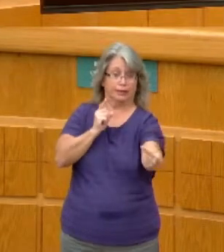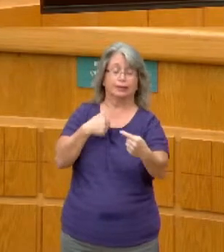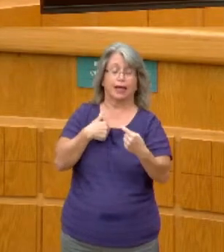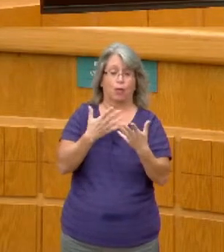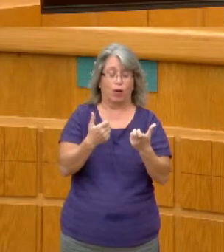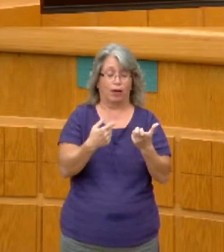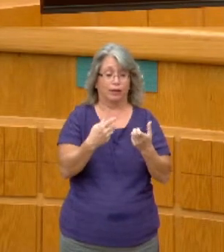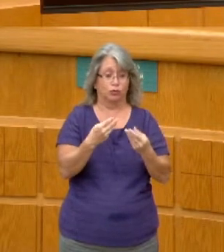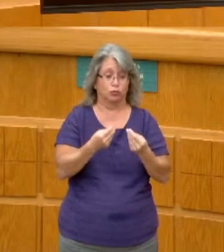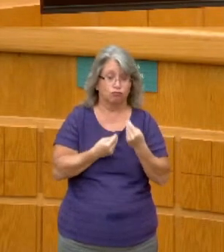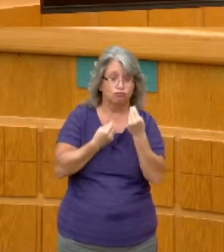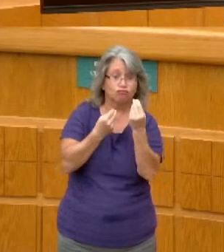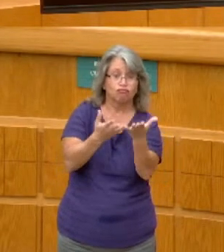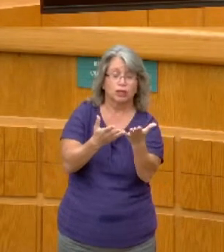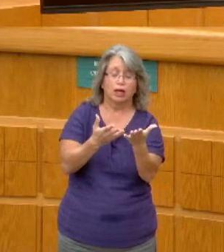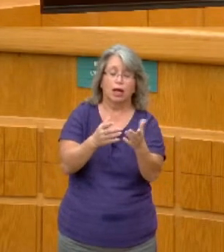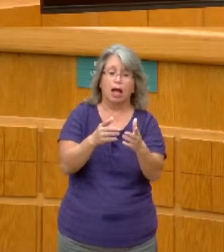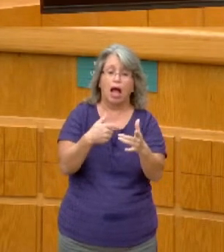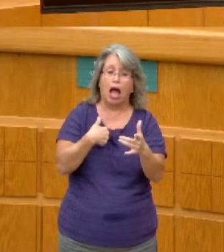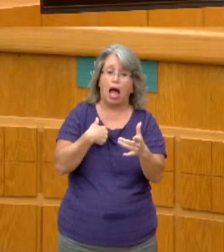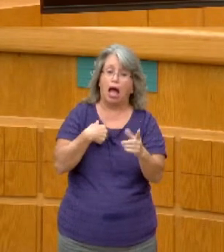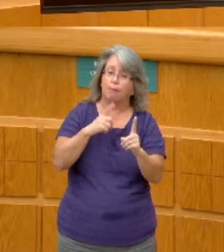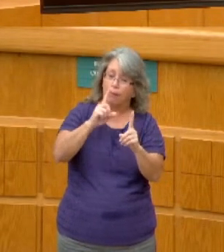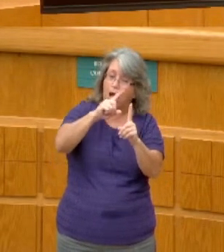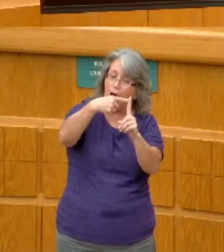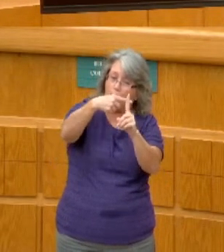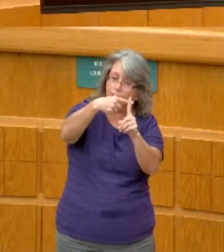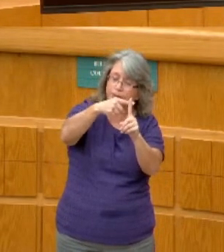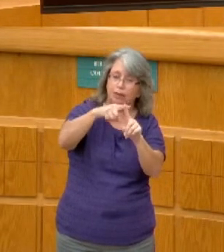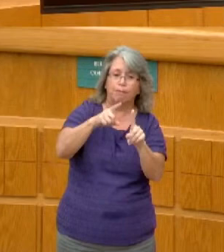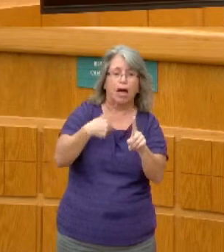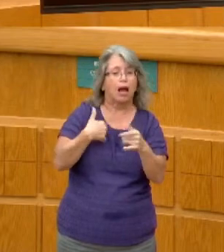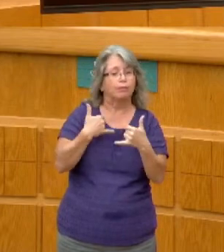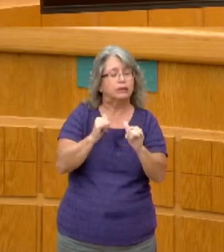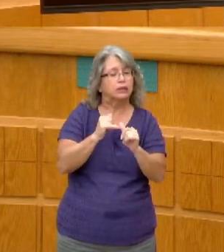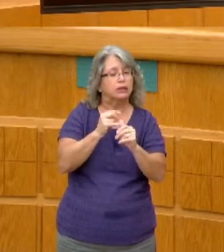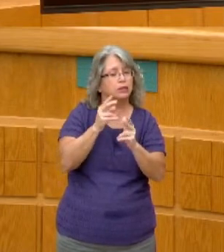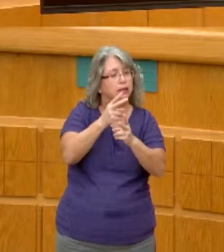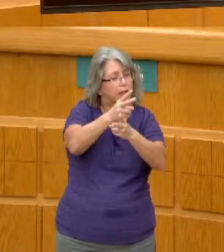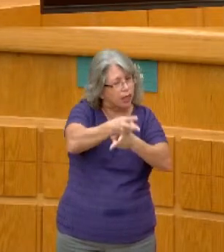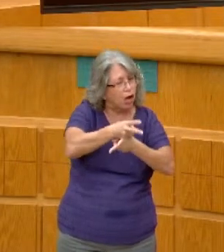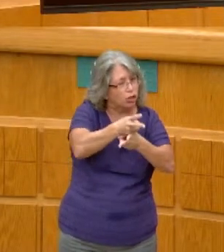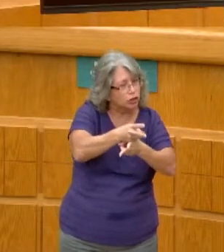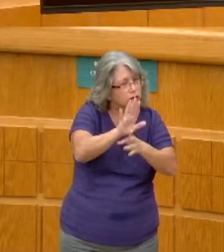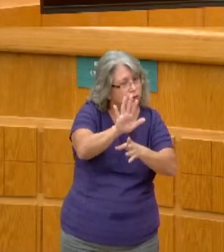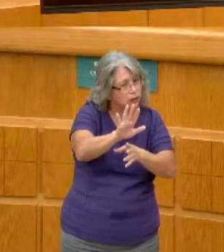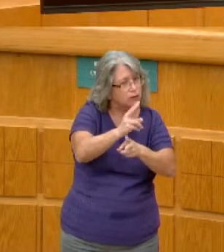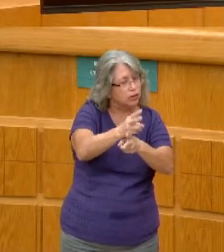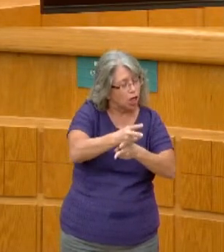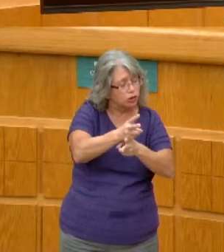express cautious optimism about our current COVID status. And I really want to emphasize that.